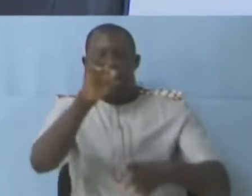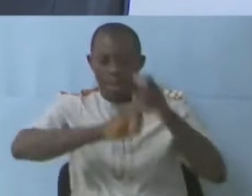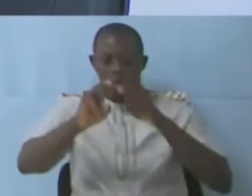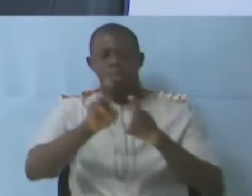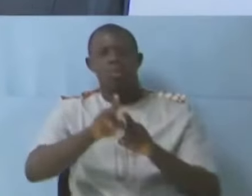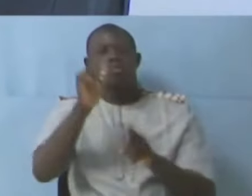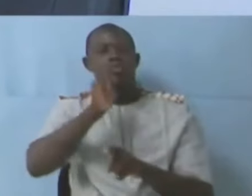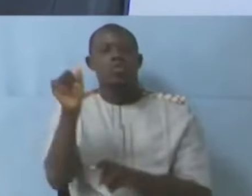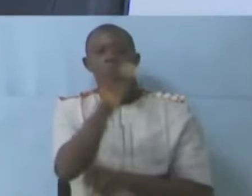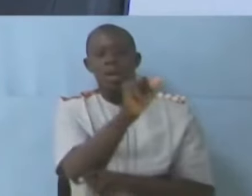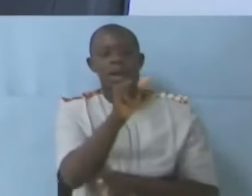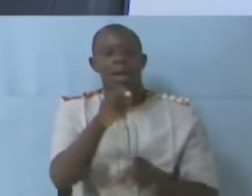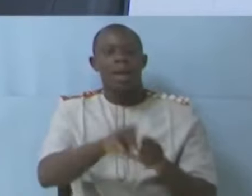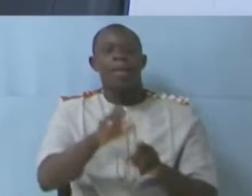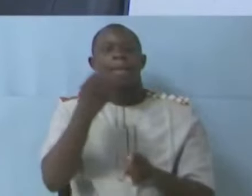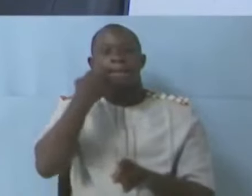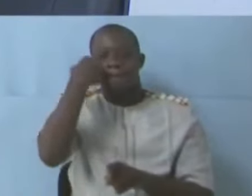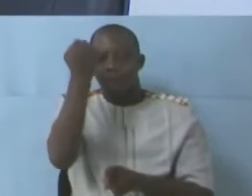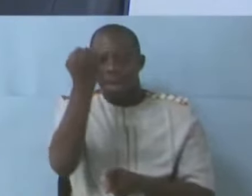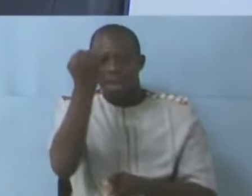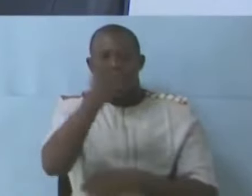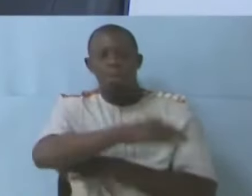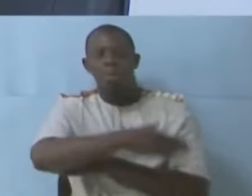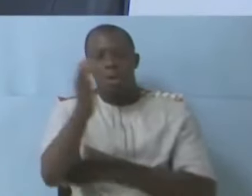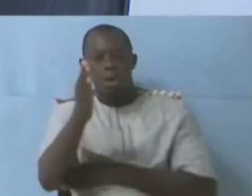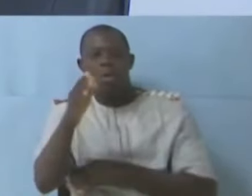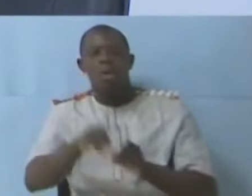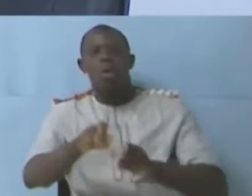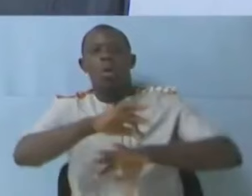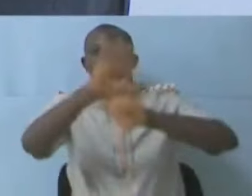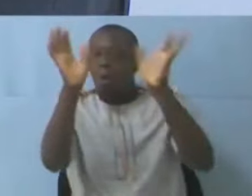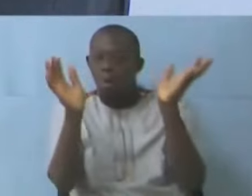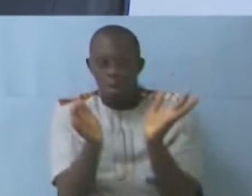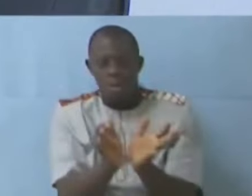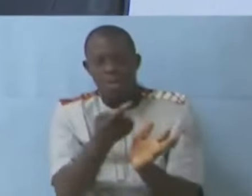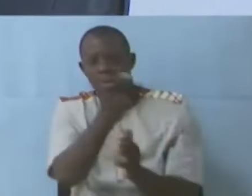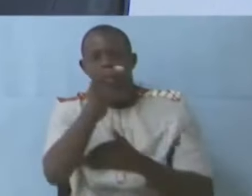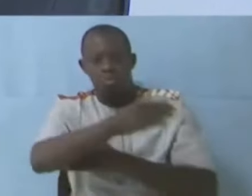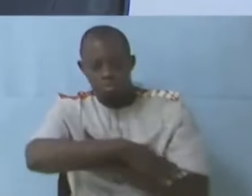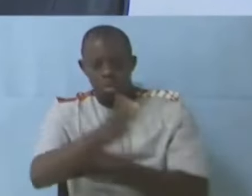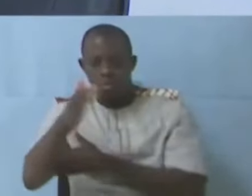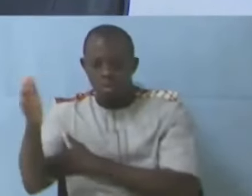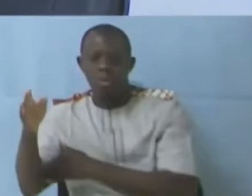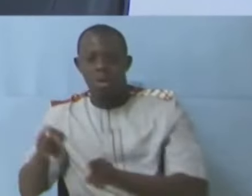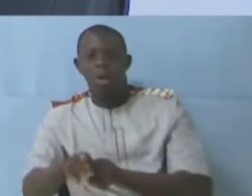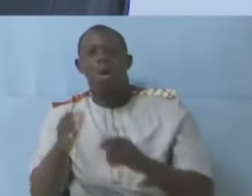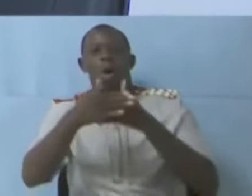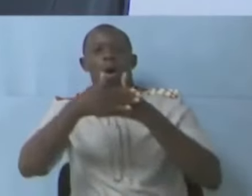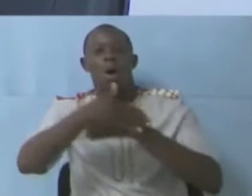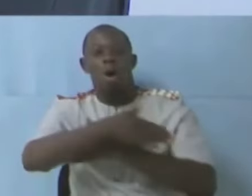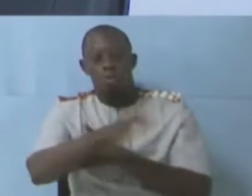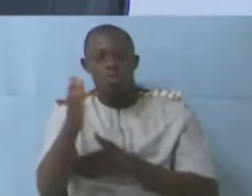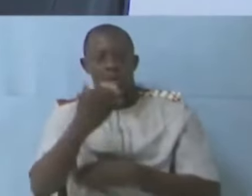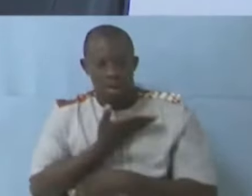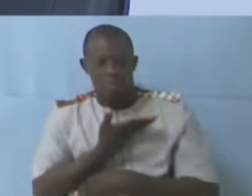I passed that one, they fired, but I knocked the other black gate and all those gates were open. So, Madoga Wacha. Then I alighted.